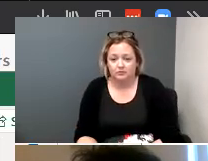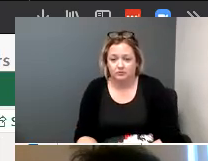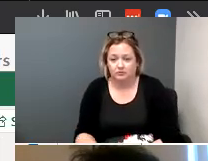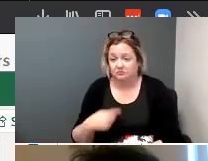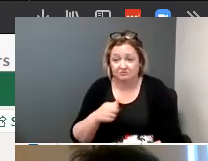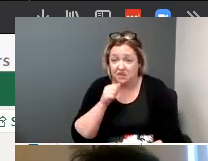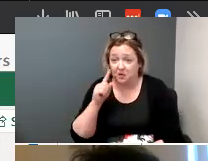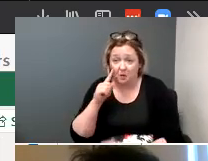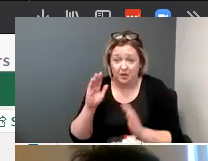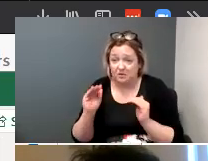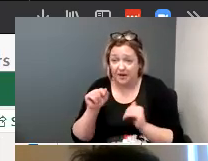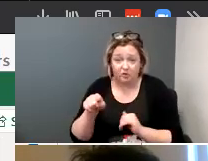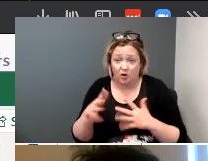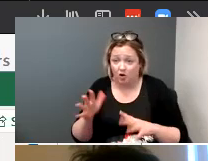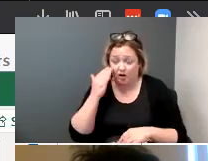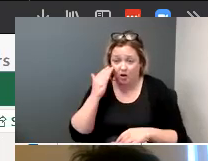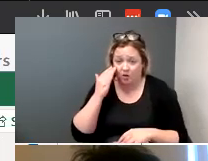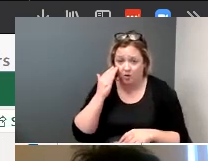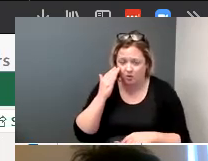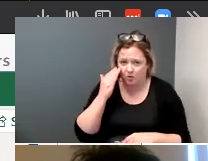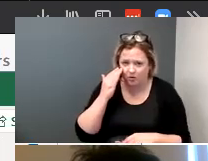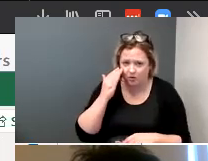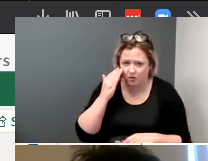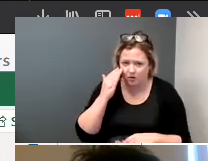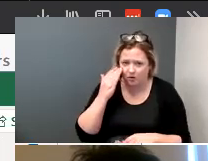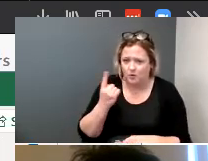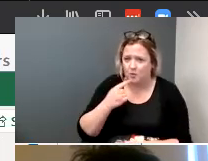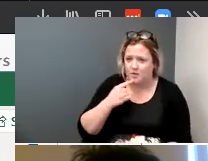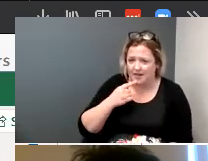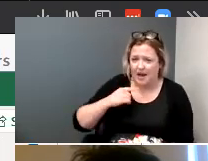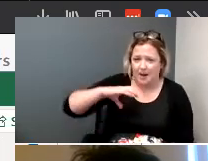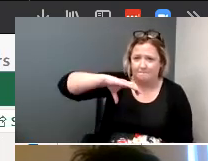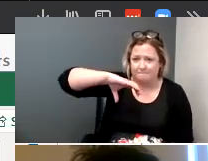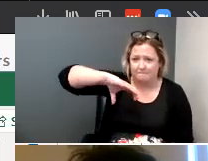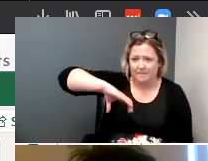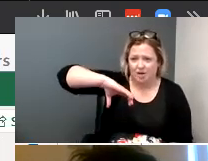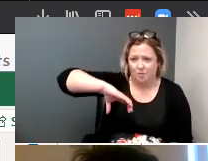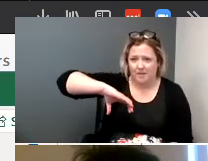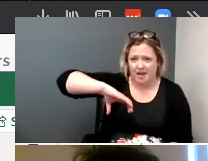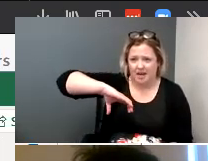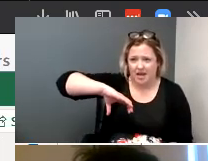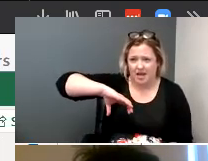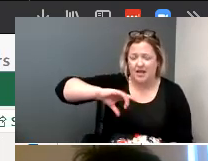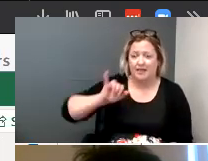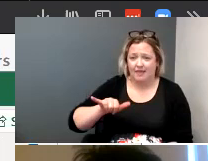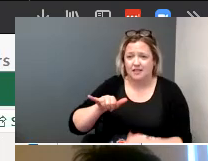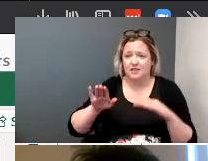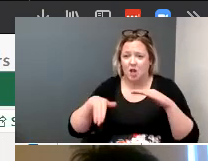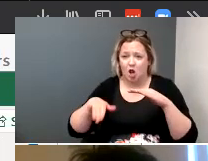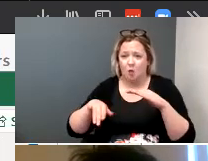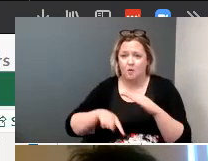matter. Big omega is the lower bound of the... And what about big theta? Very